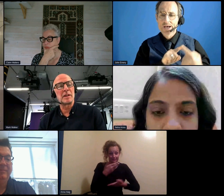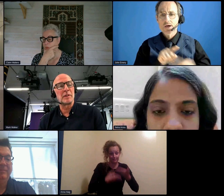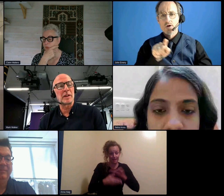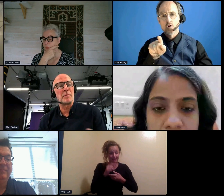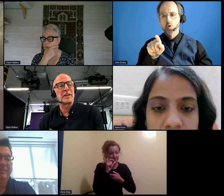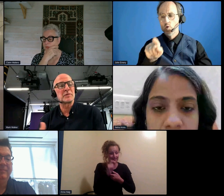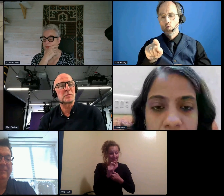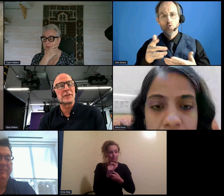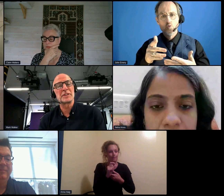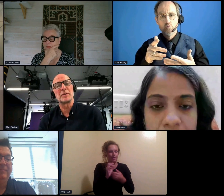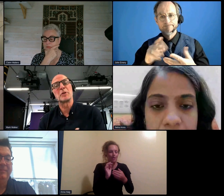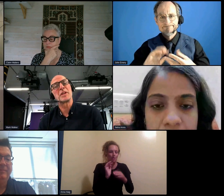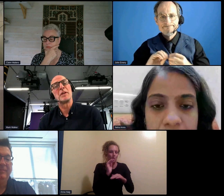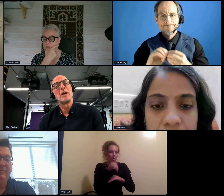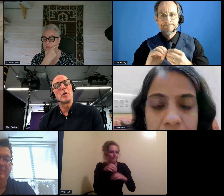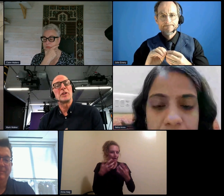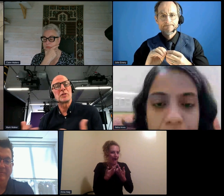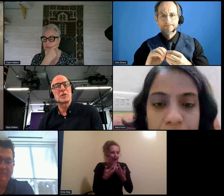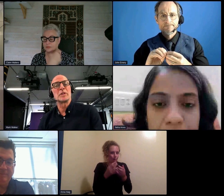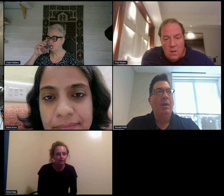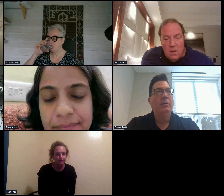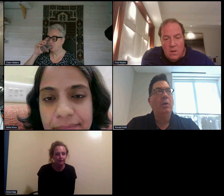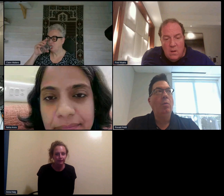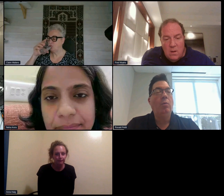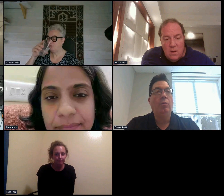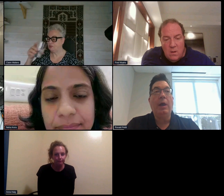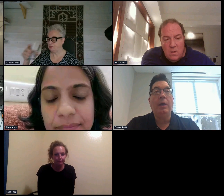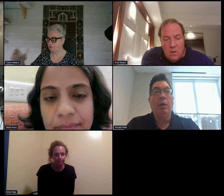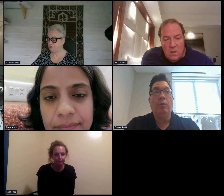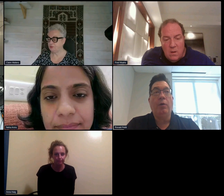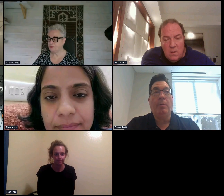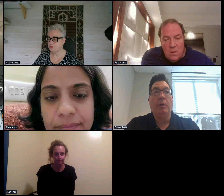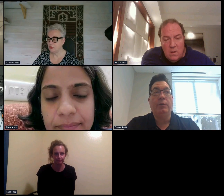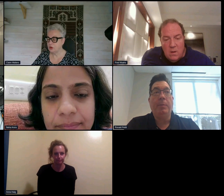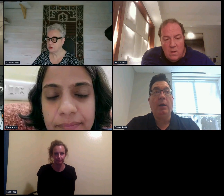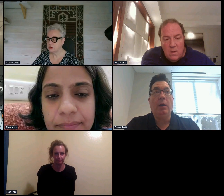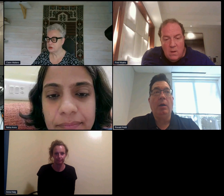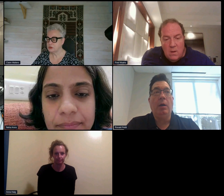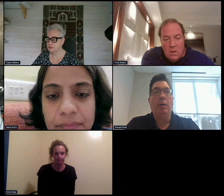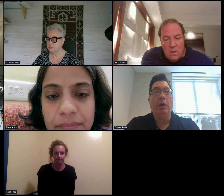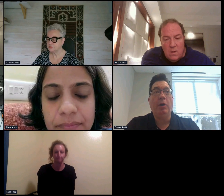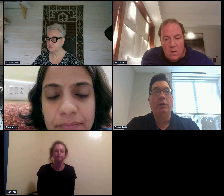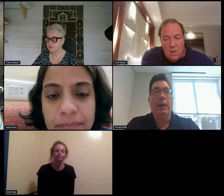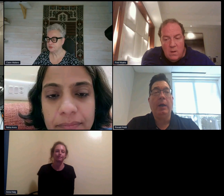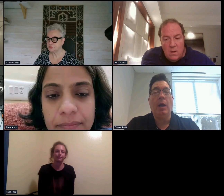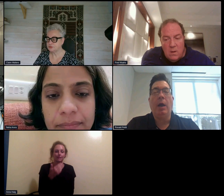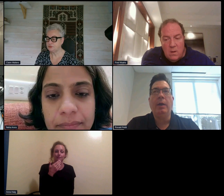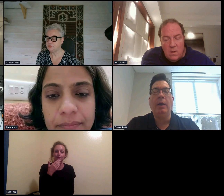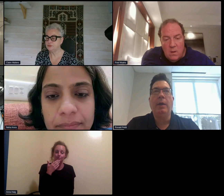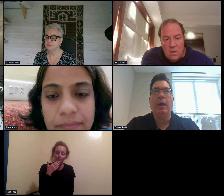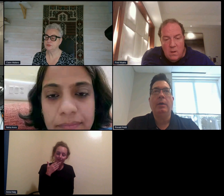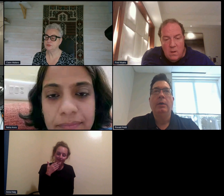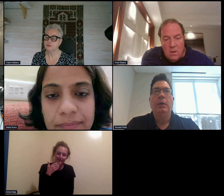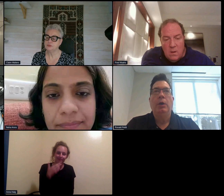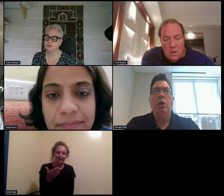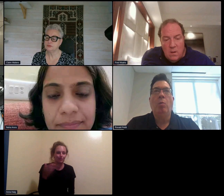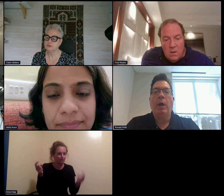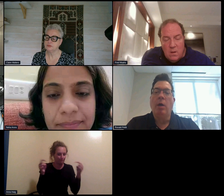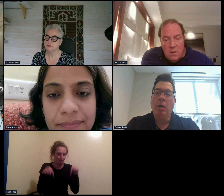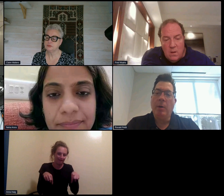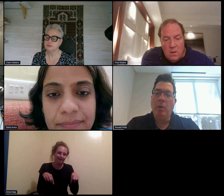chain. And they are the stakeholders. And we have to work with them, because some of the people have run really good work. I